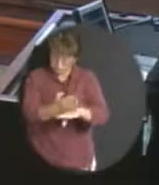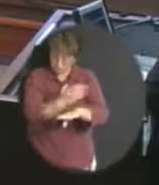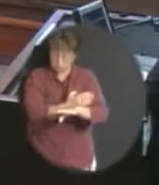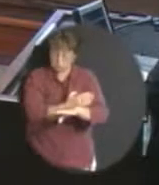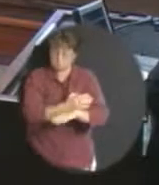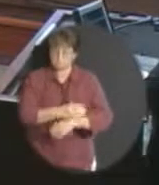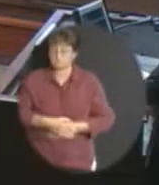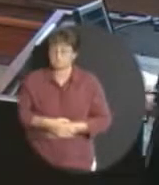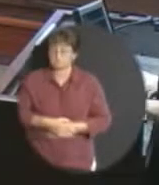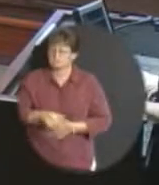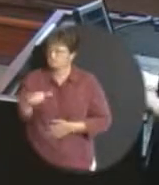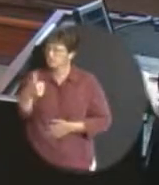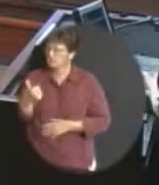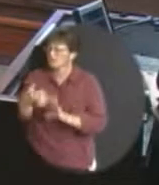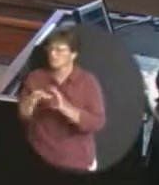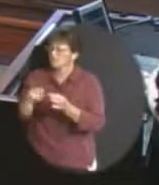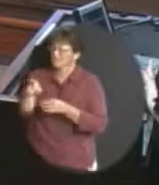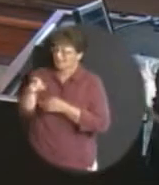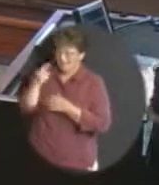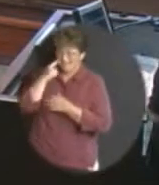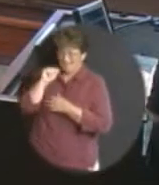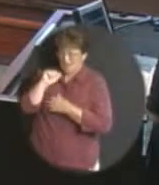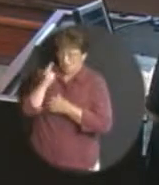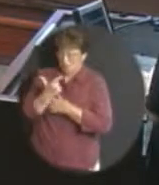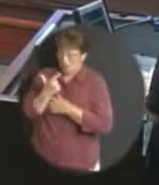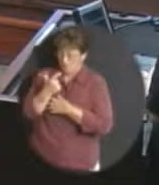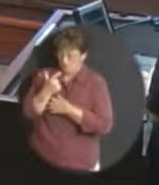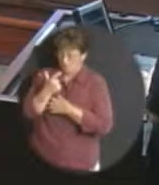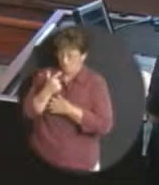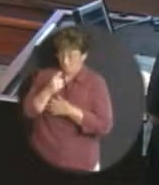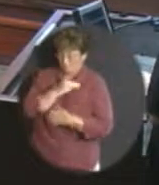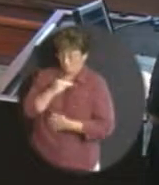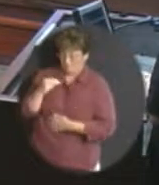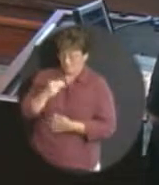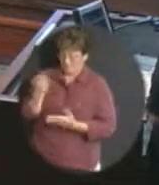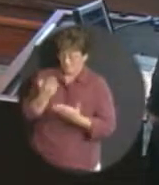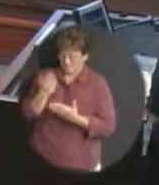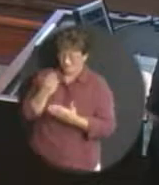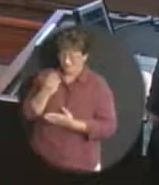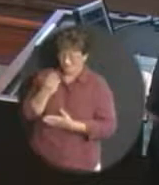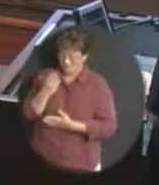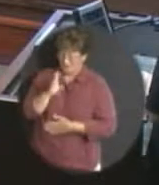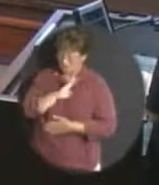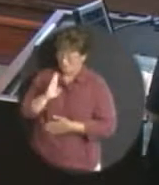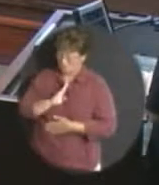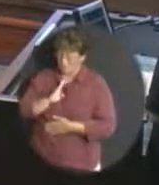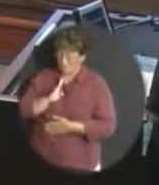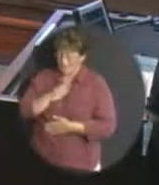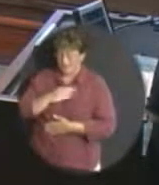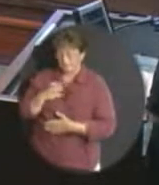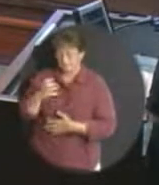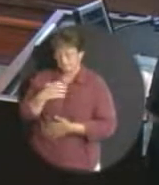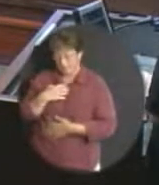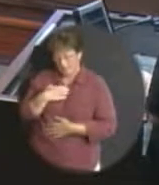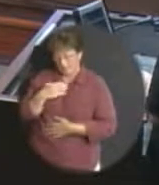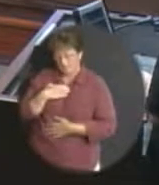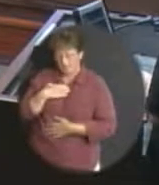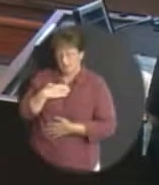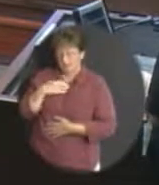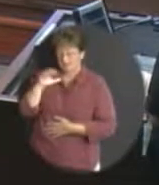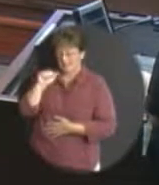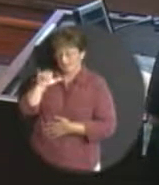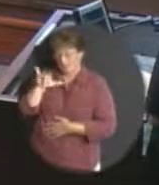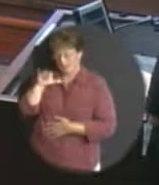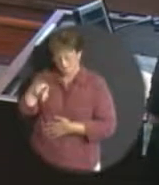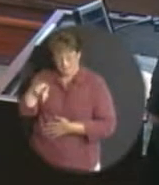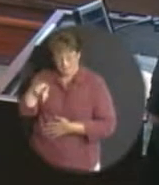think all of us as board members have taken our turn complaining about AYP. Mm-hmm. However, I look at this and it's a little frightening to let go of it,